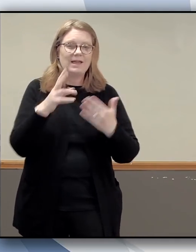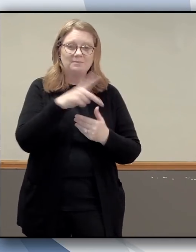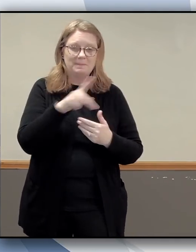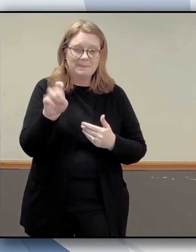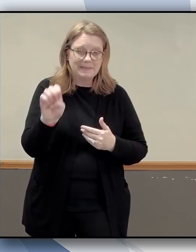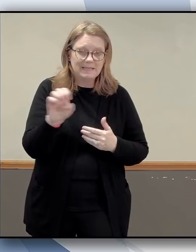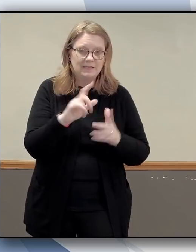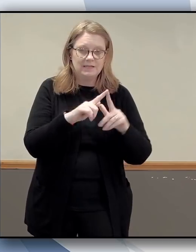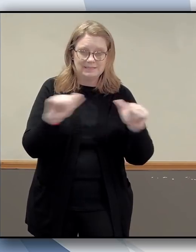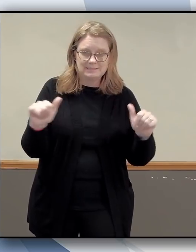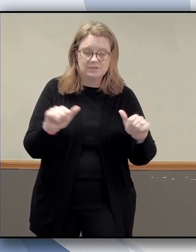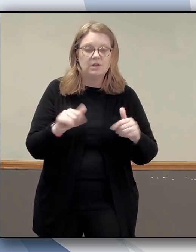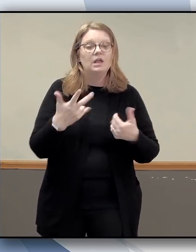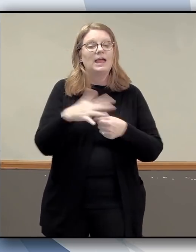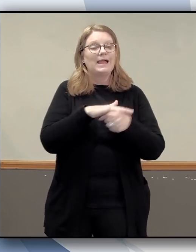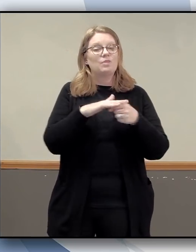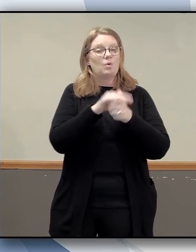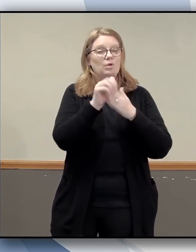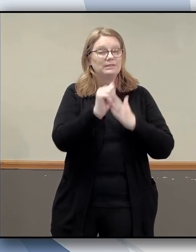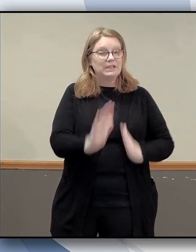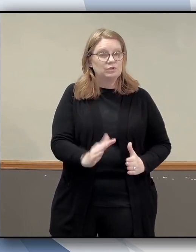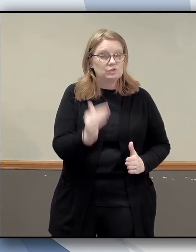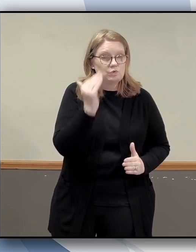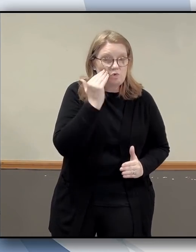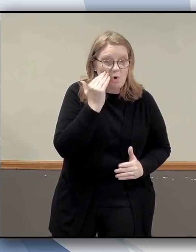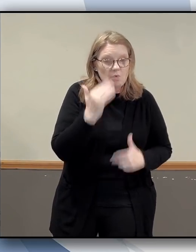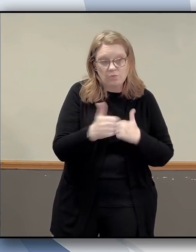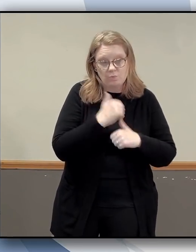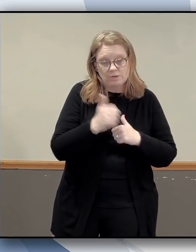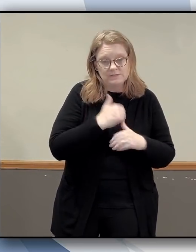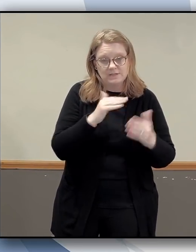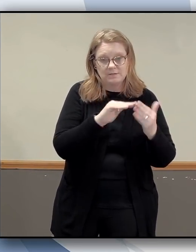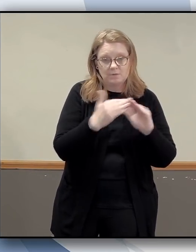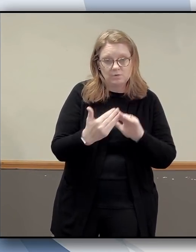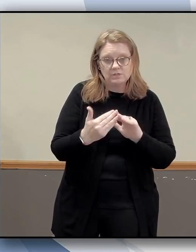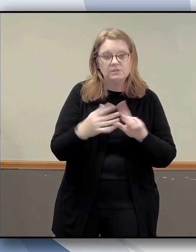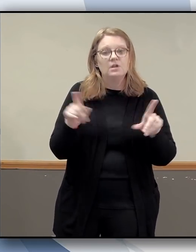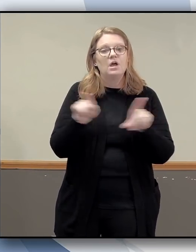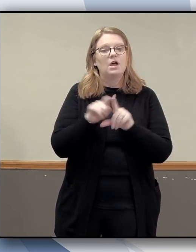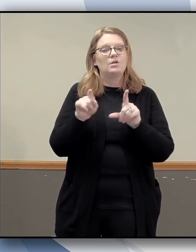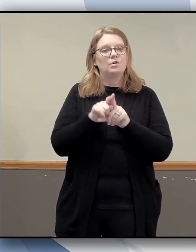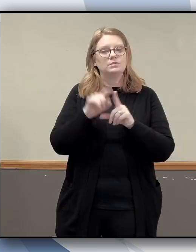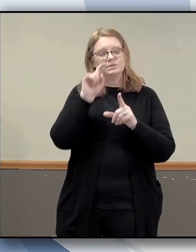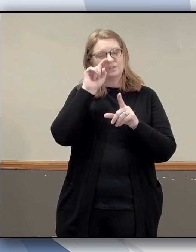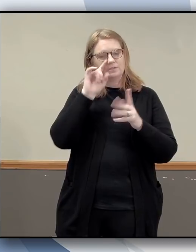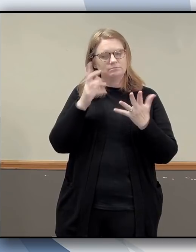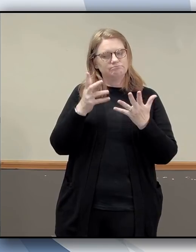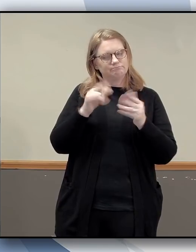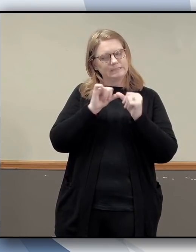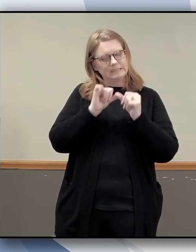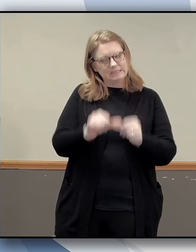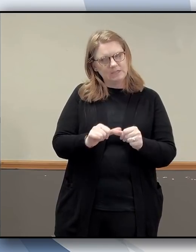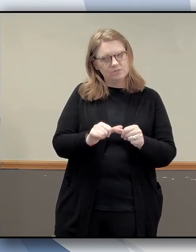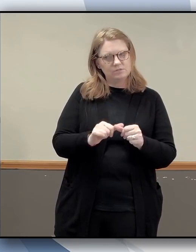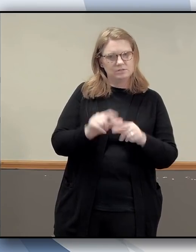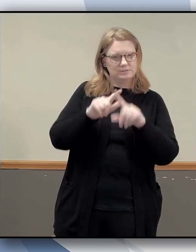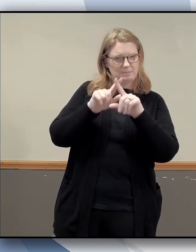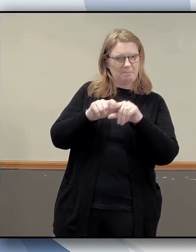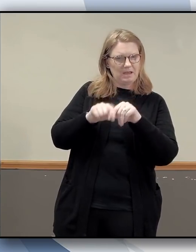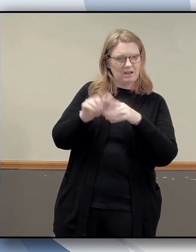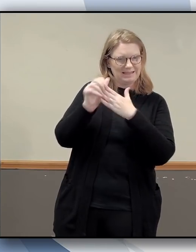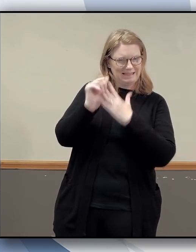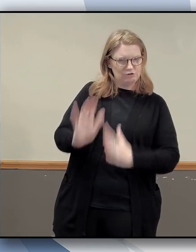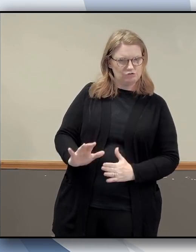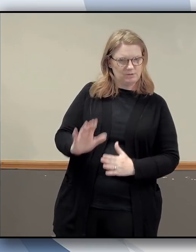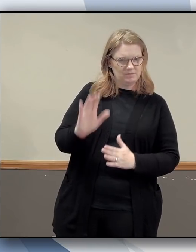cetera. And local leaders best know the risk in their communities and will continue to rely on their leadership in defining local parameters.